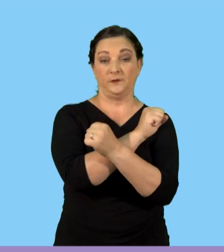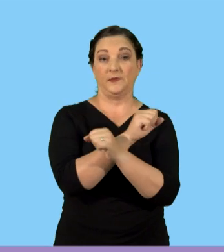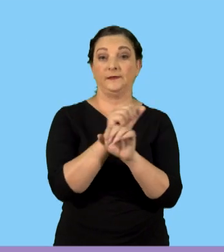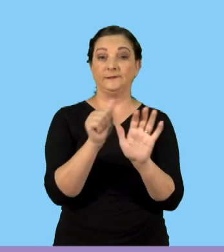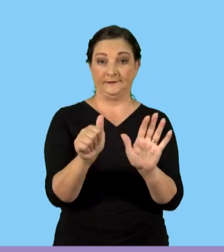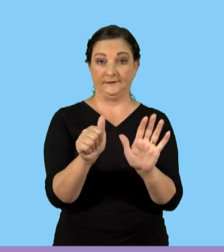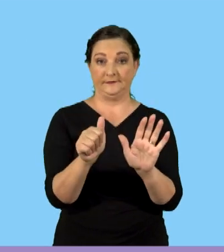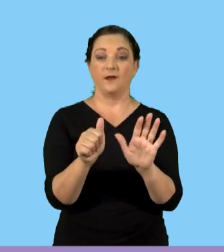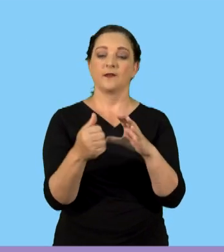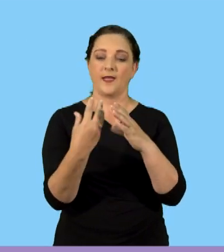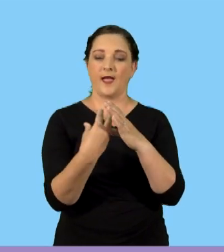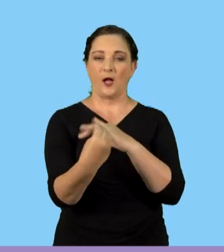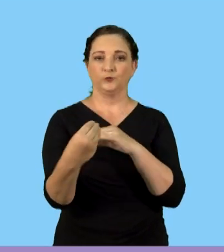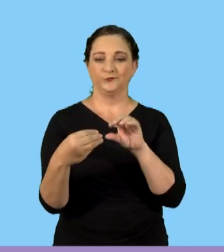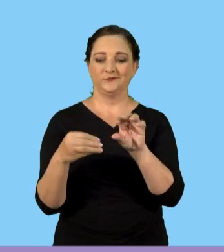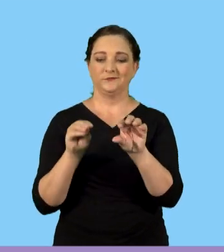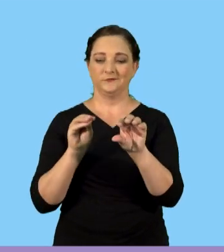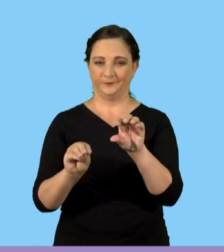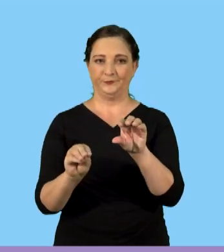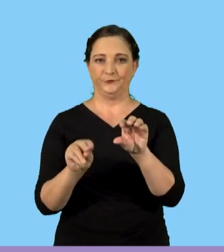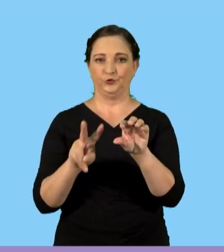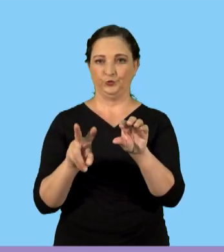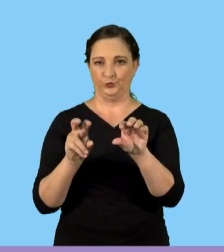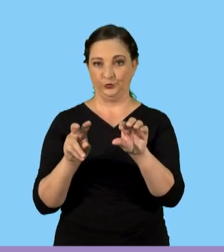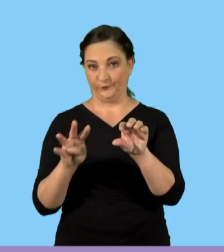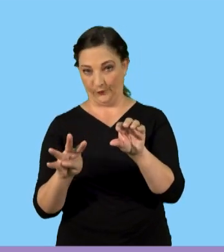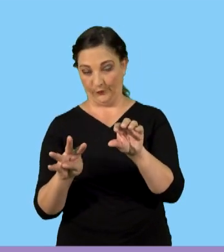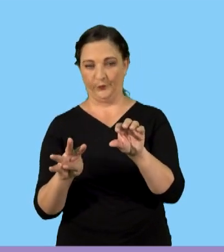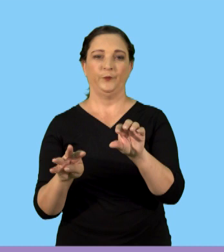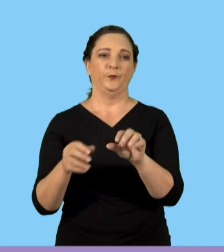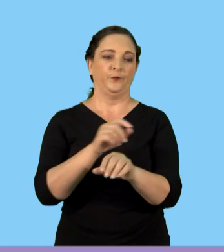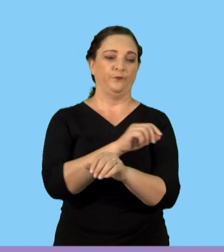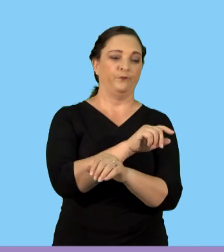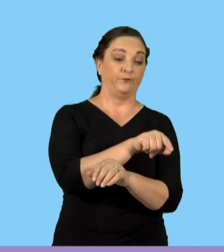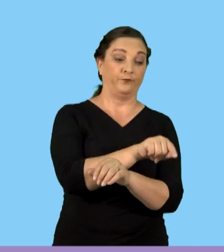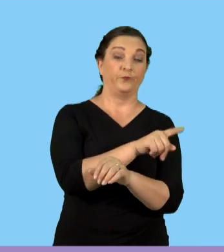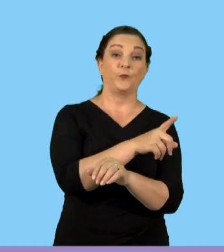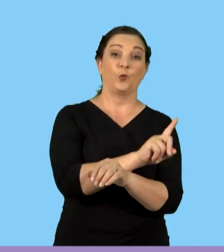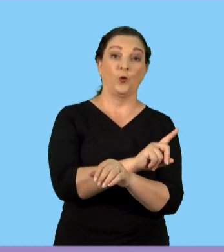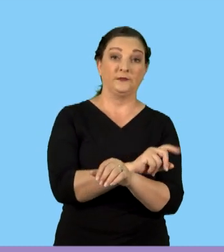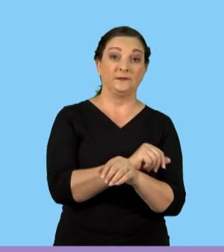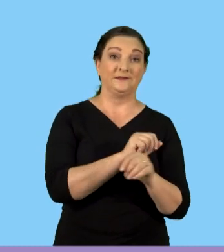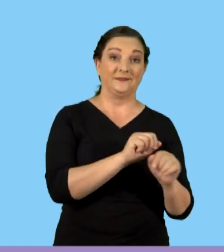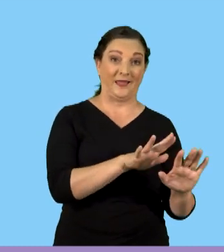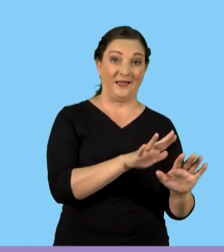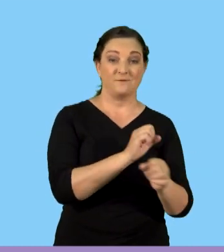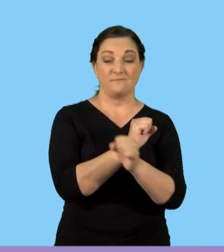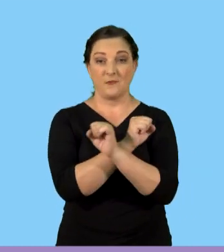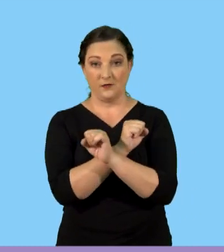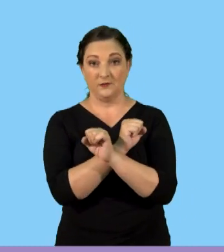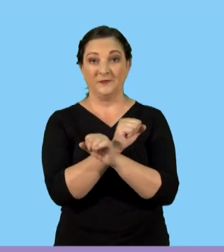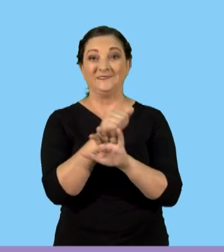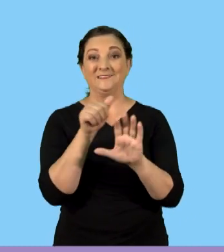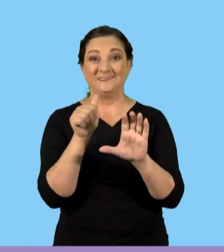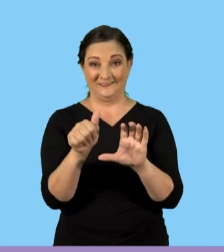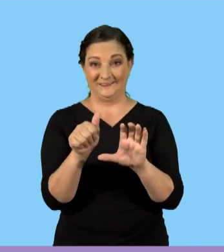6. As an output value there, we have a 24. And then we have the 10 multiplied by